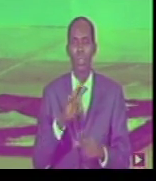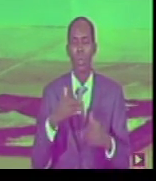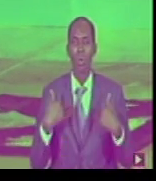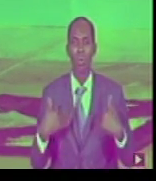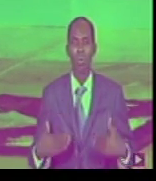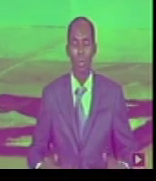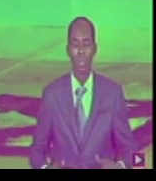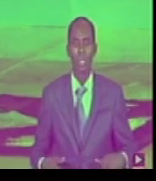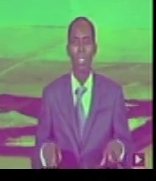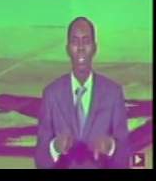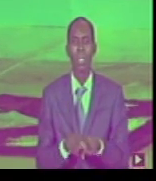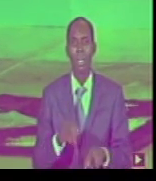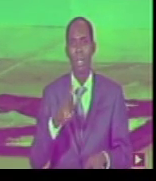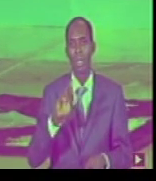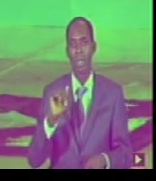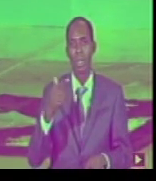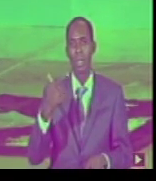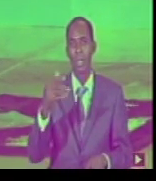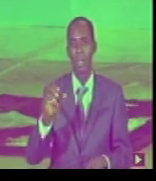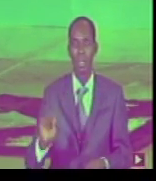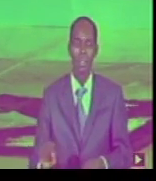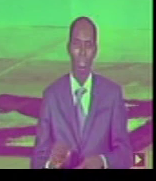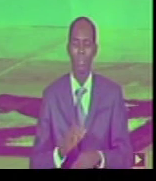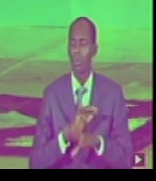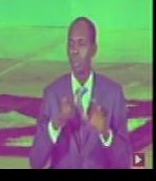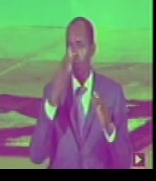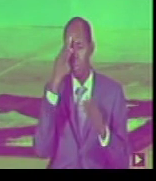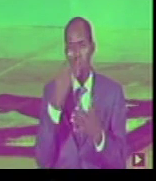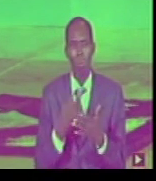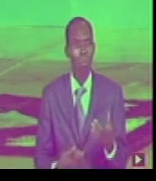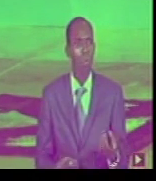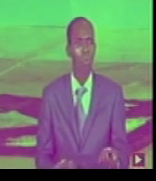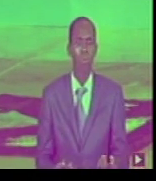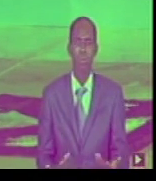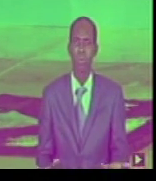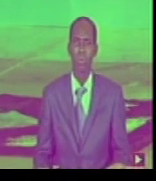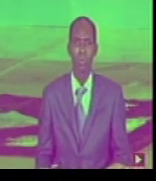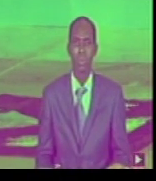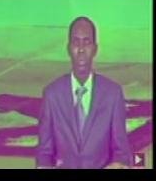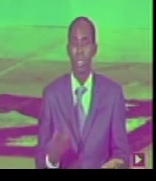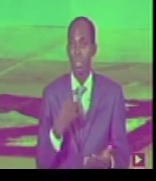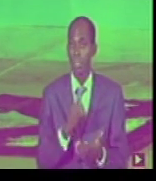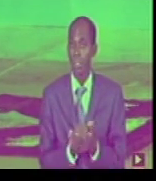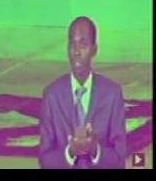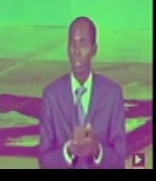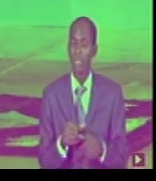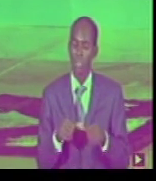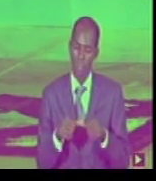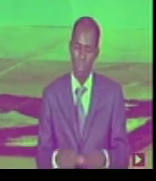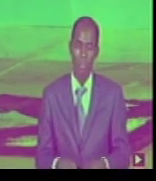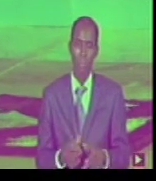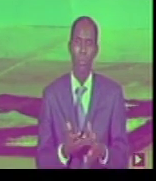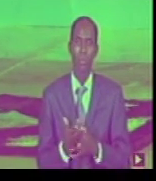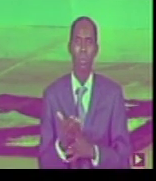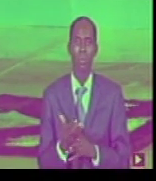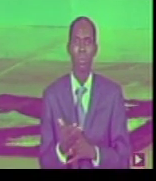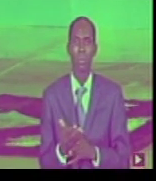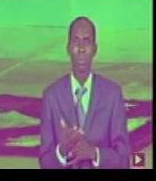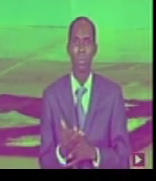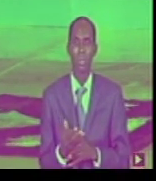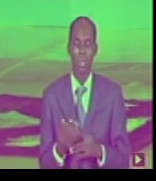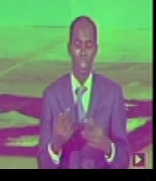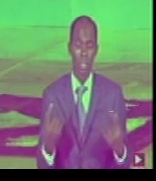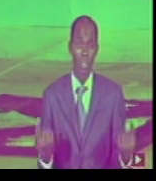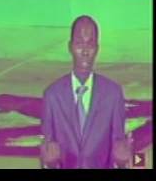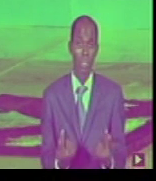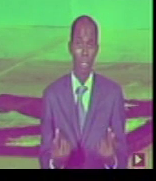rocks, and you don't know what to do, it says, think through. Sin and sickness